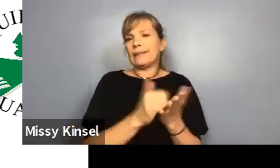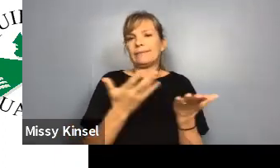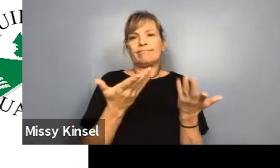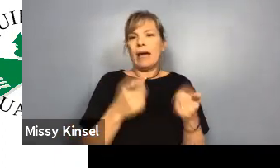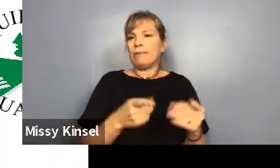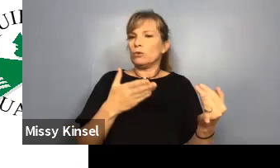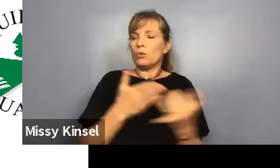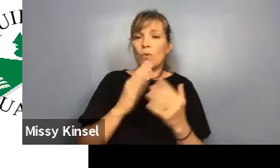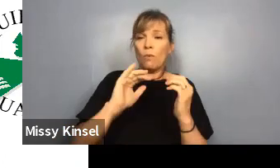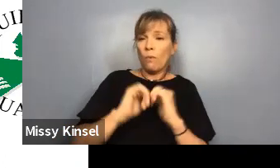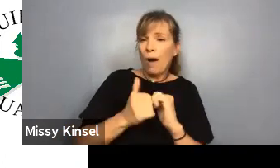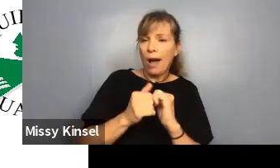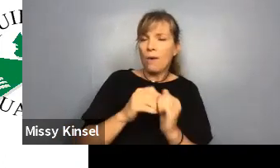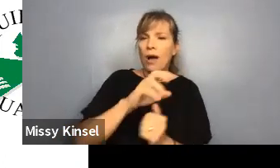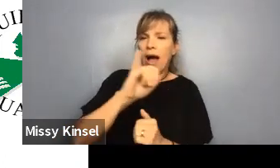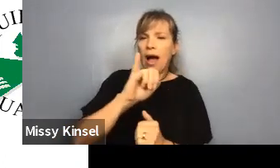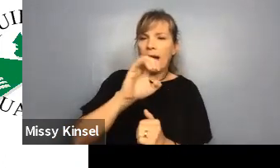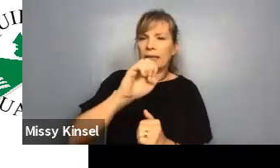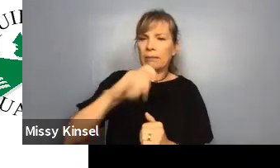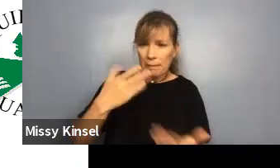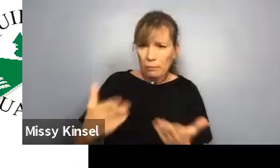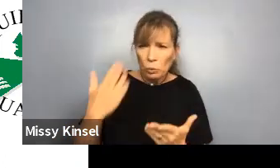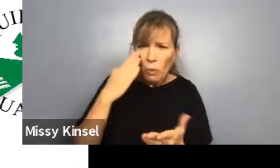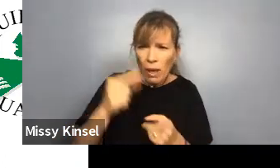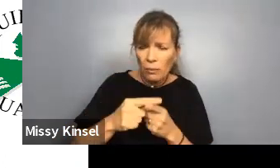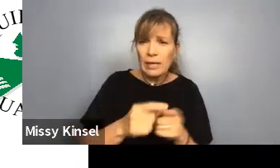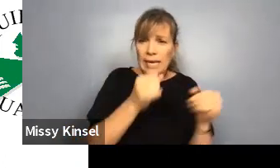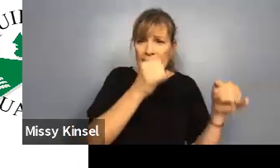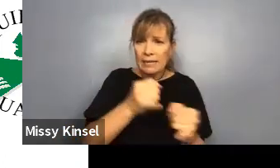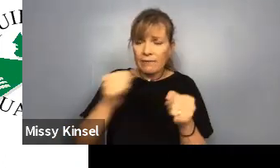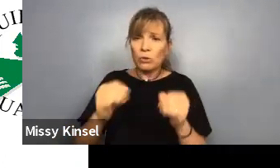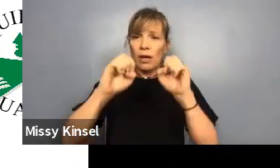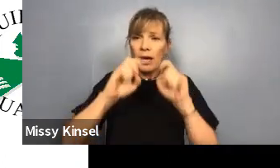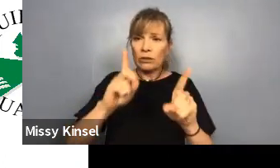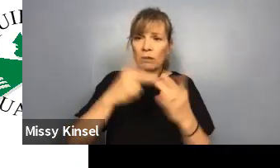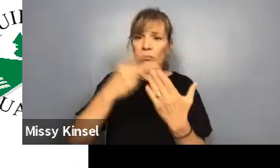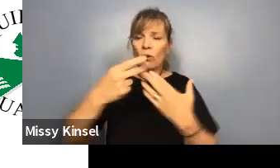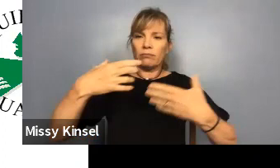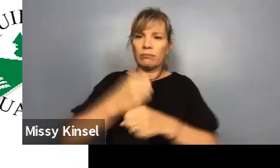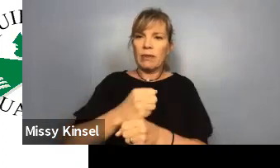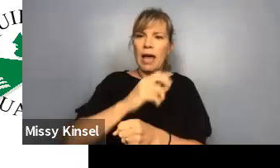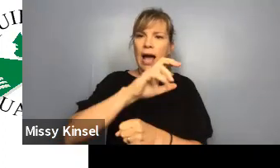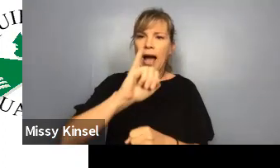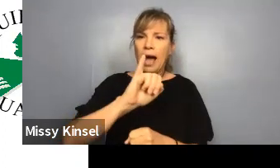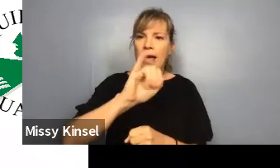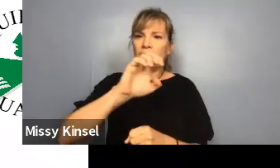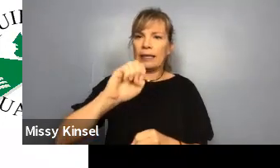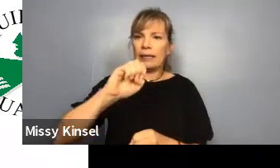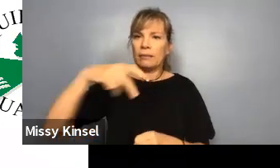an IEP. You might have heard of that term, an individualized education program. So just like it